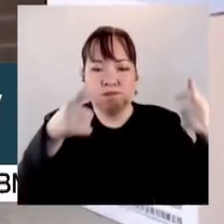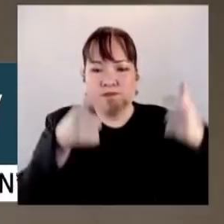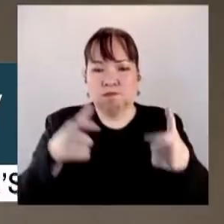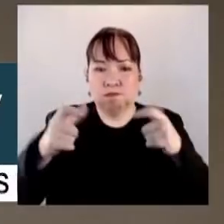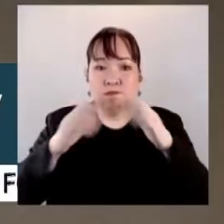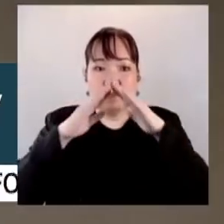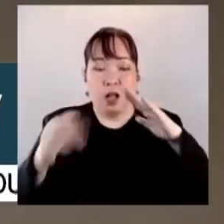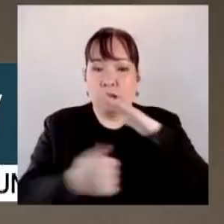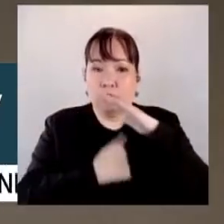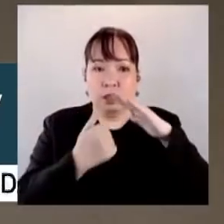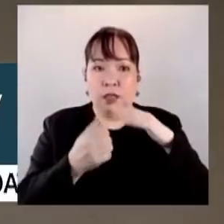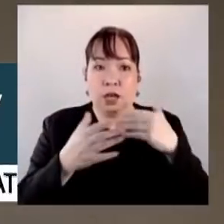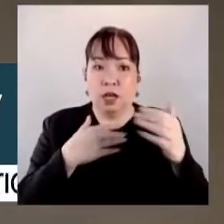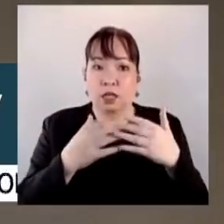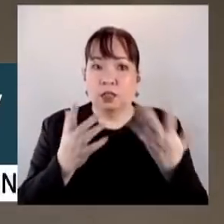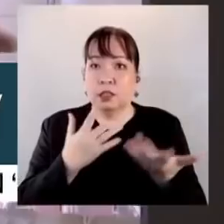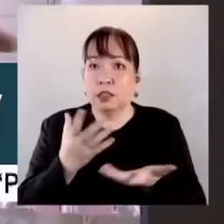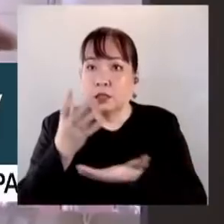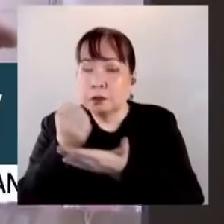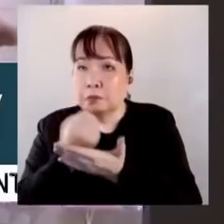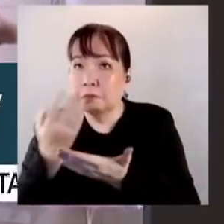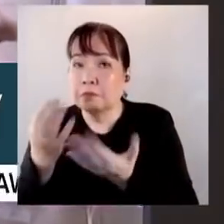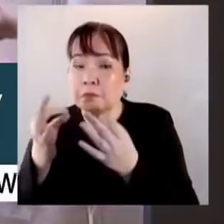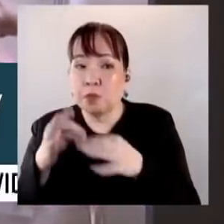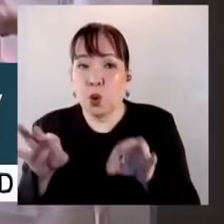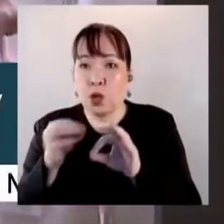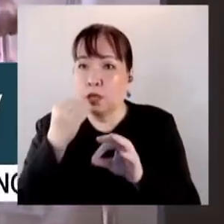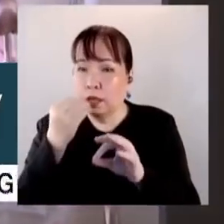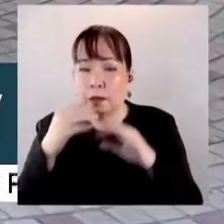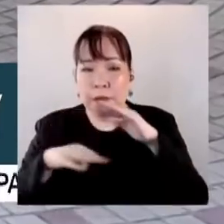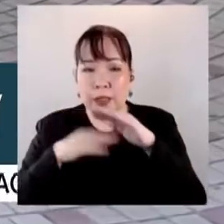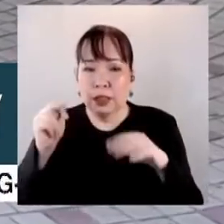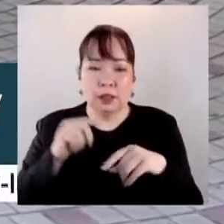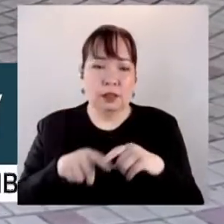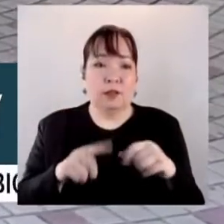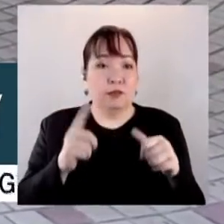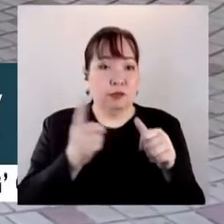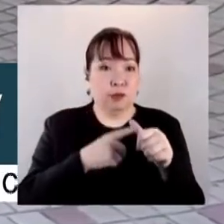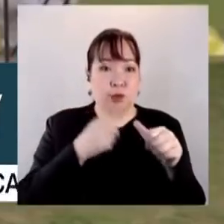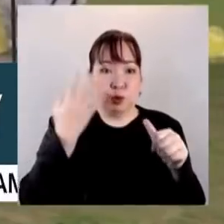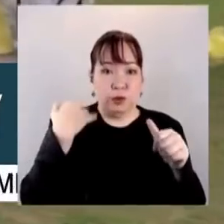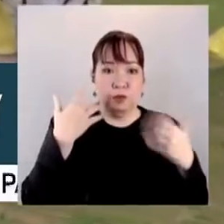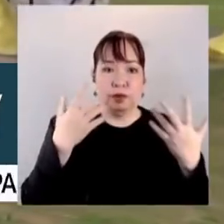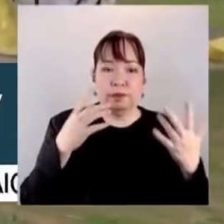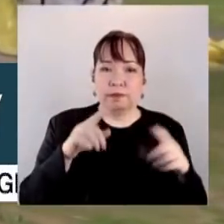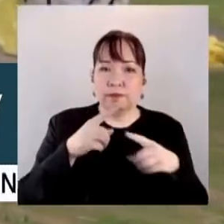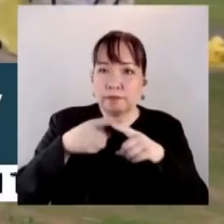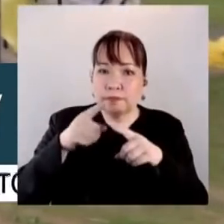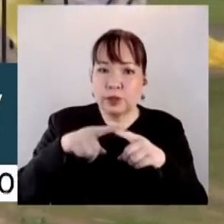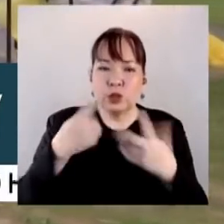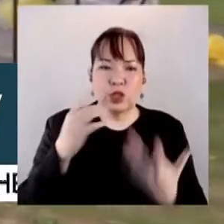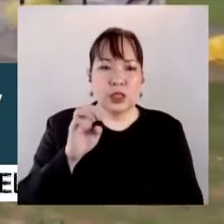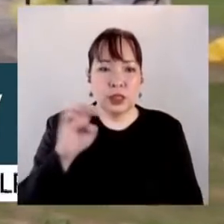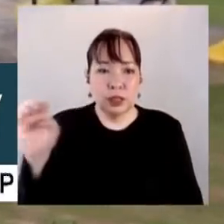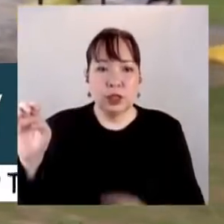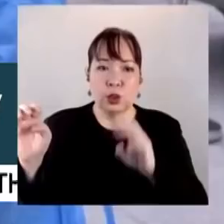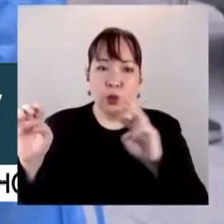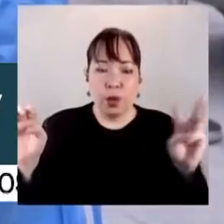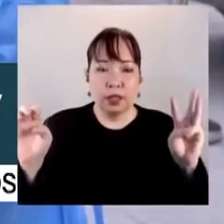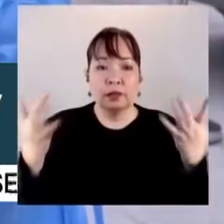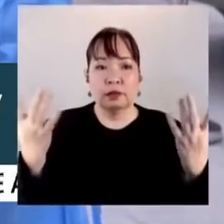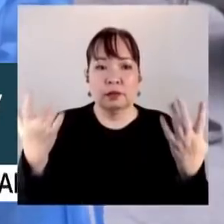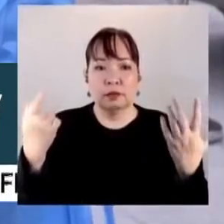are going to collect essential provisions. Initially, the lockdown was phased for the eastern and western sides. China has also